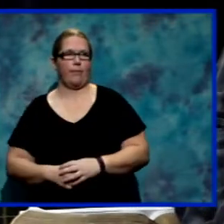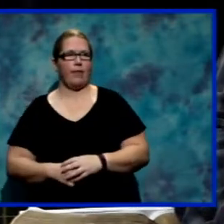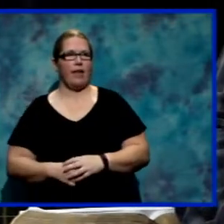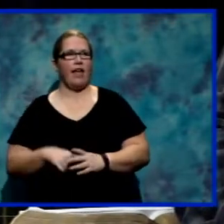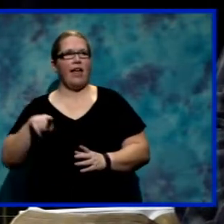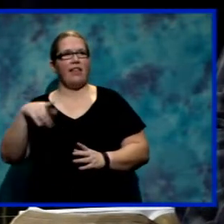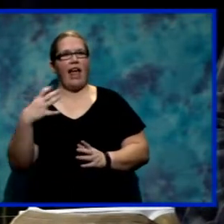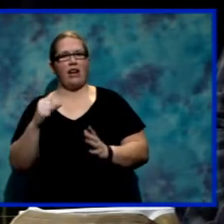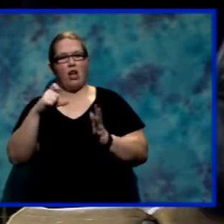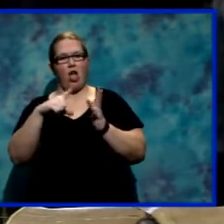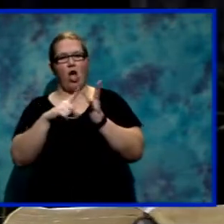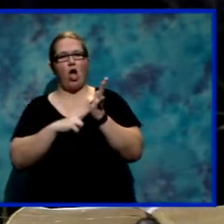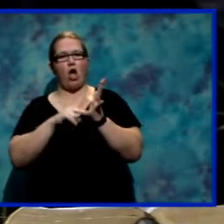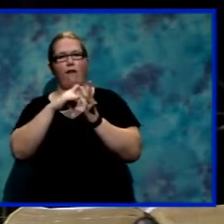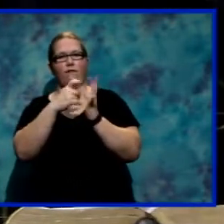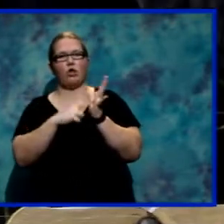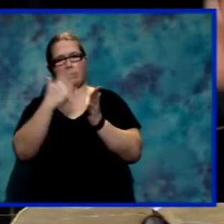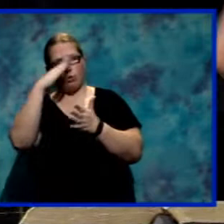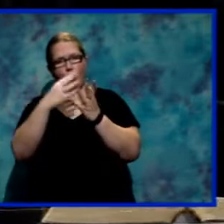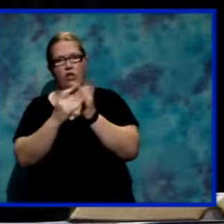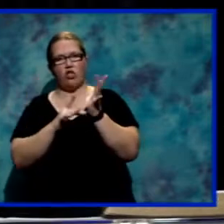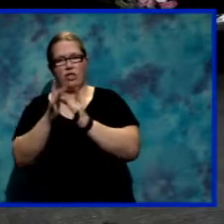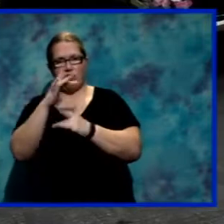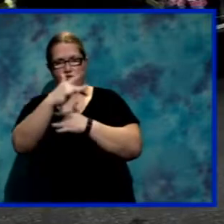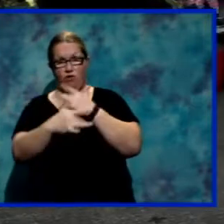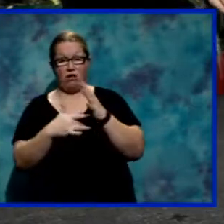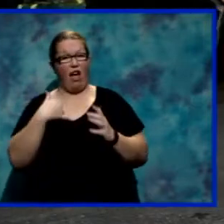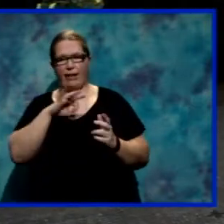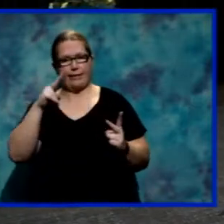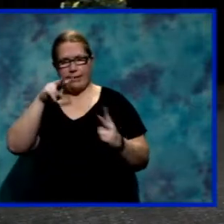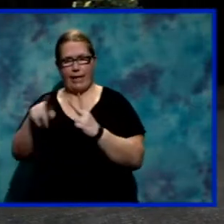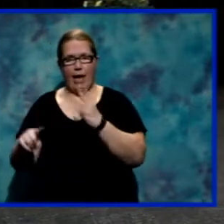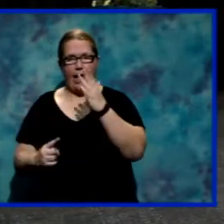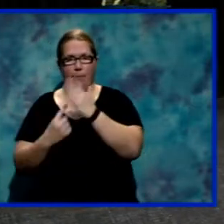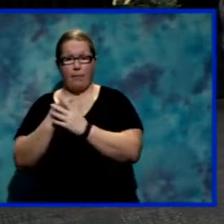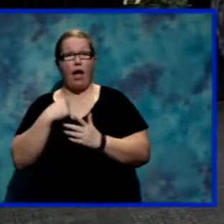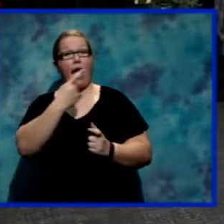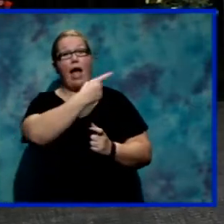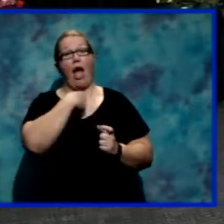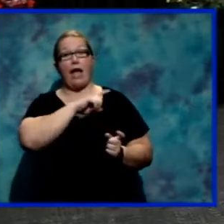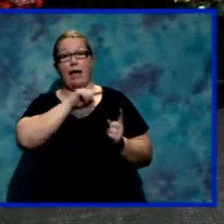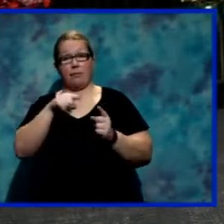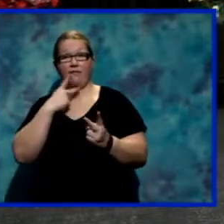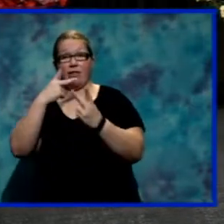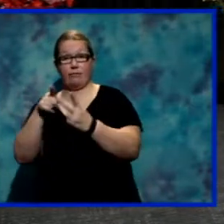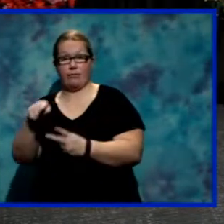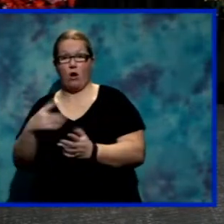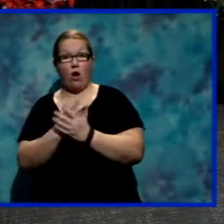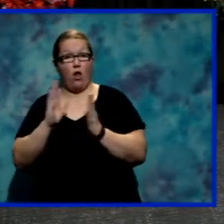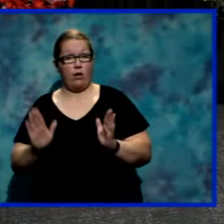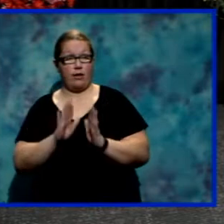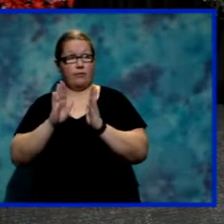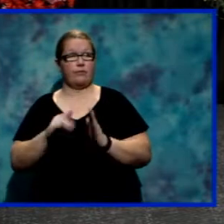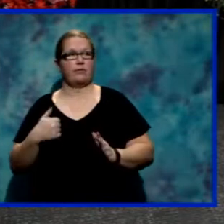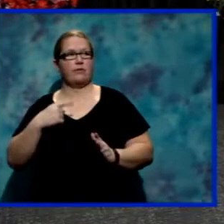conversion experience to Jesus Christ. He had the conversion experience. I'm not around him. I didn't see it happen. I came to visit him on holidays. I caught up with him. He